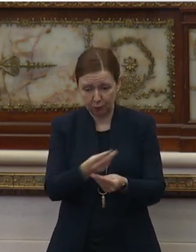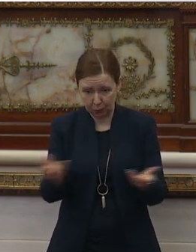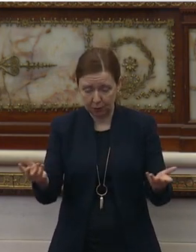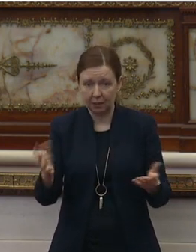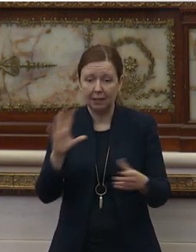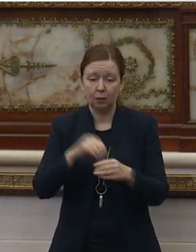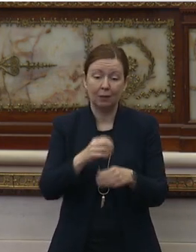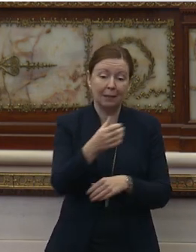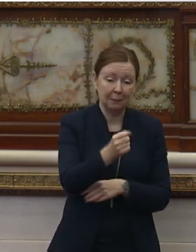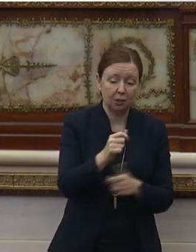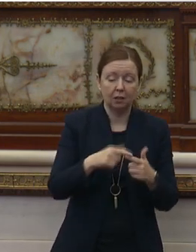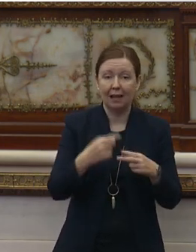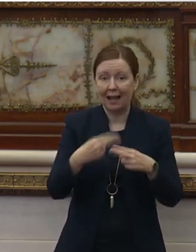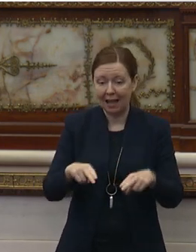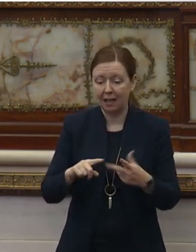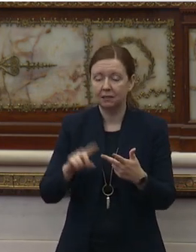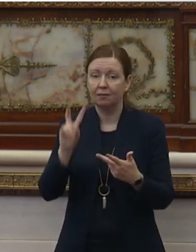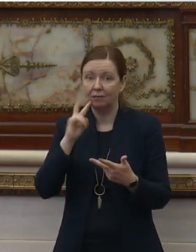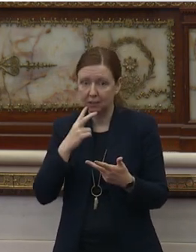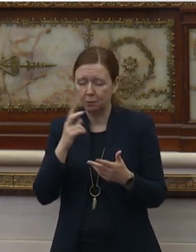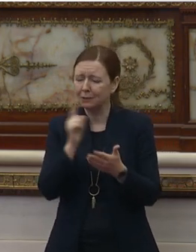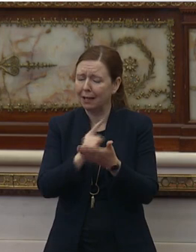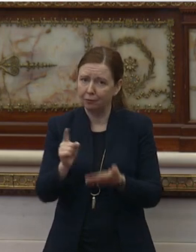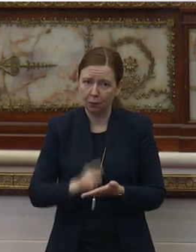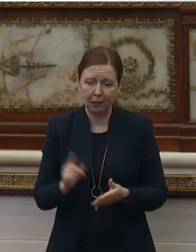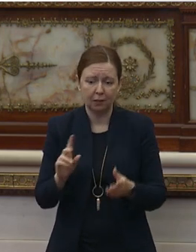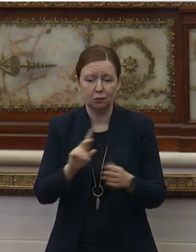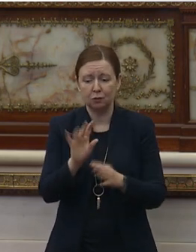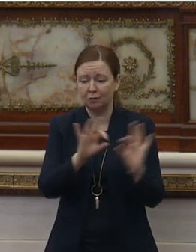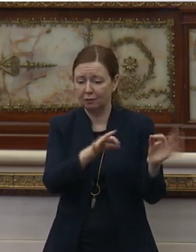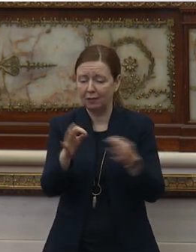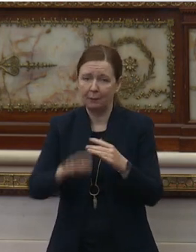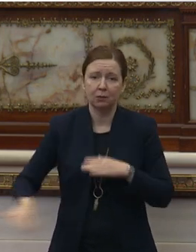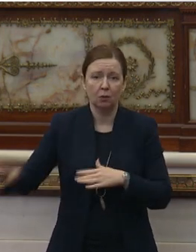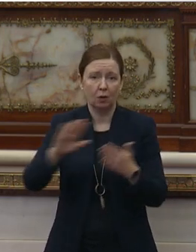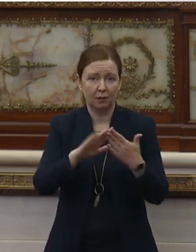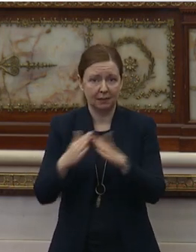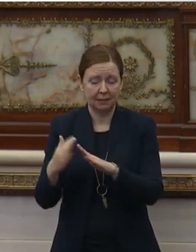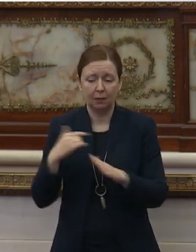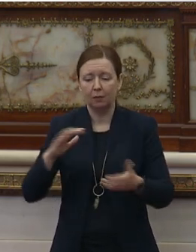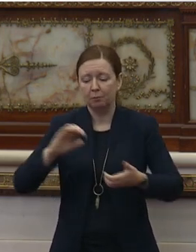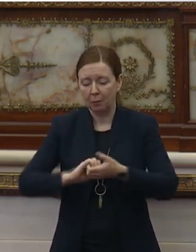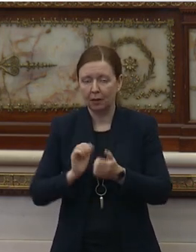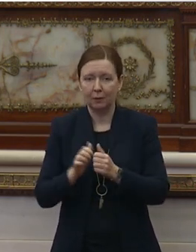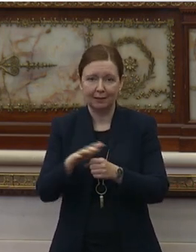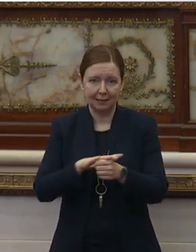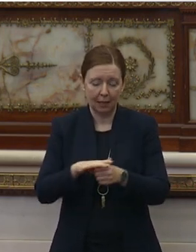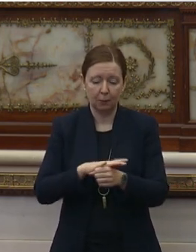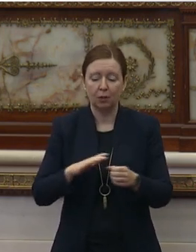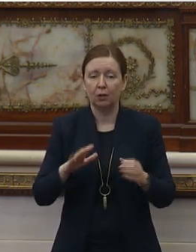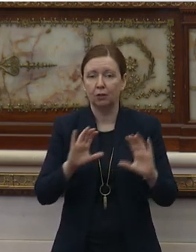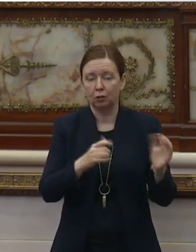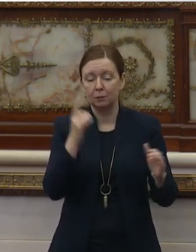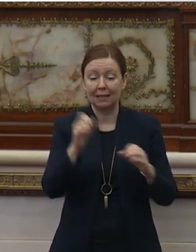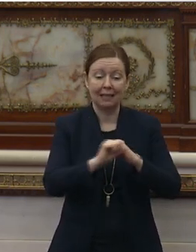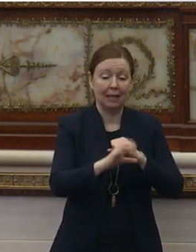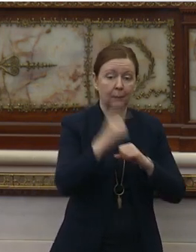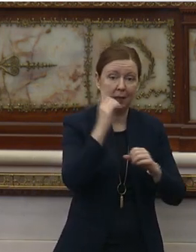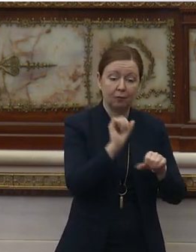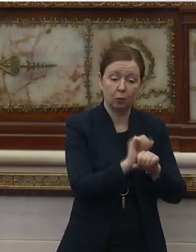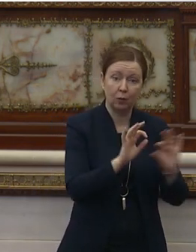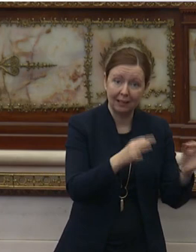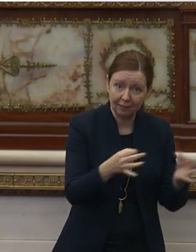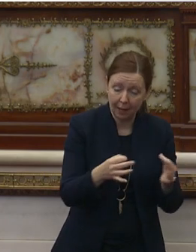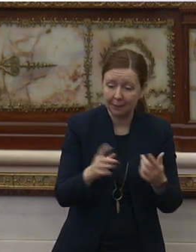including milk, eggs, vegetables, every week to families all over the city. We have partnered with neighborhood groups like Campaign for Working Families,